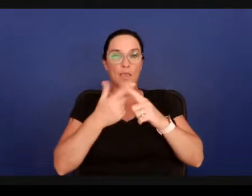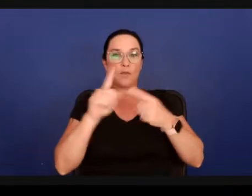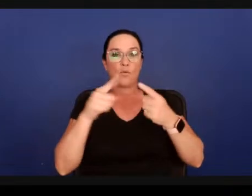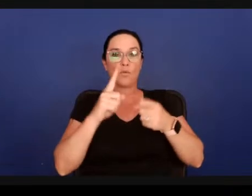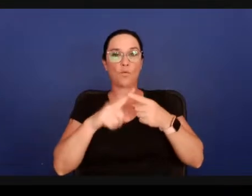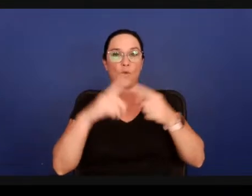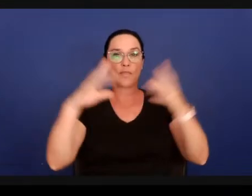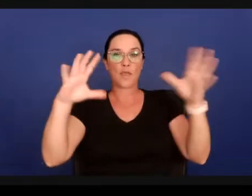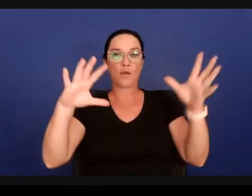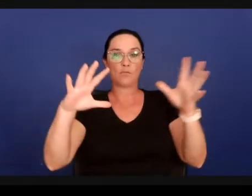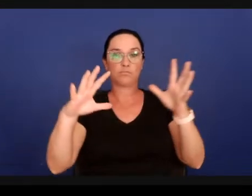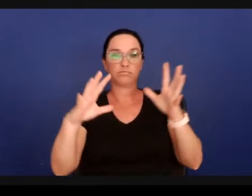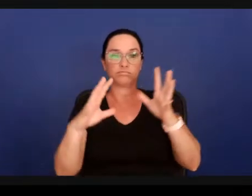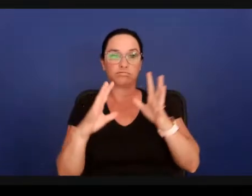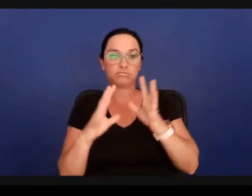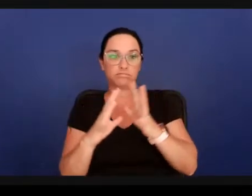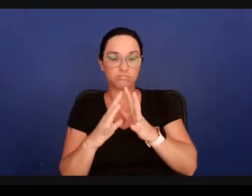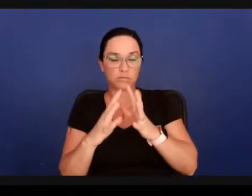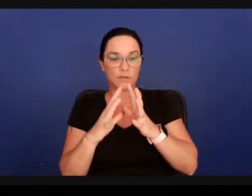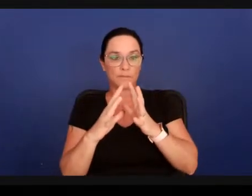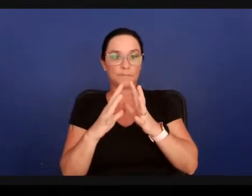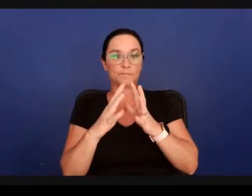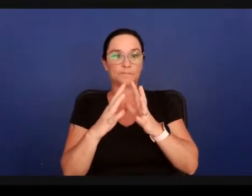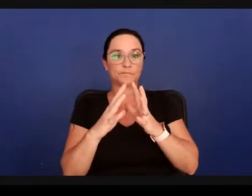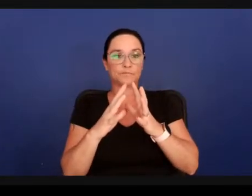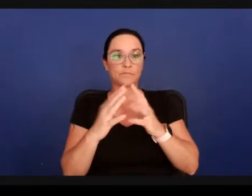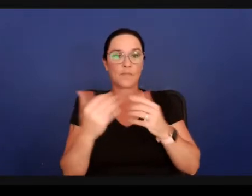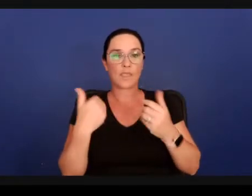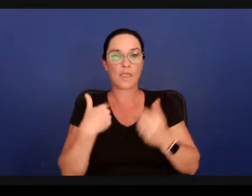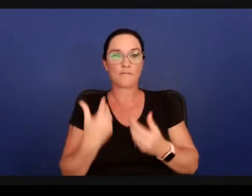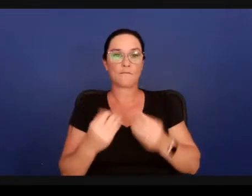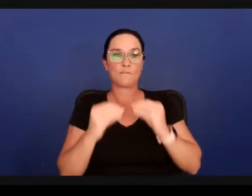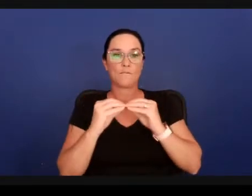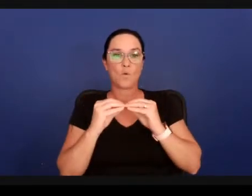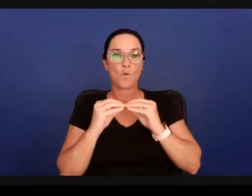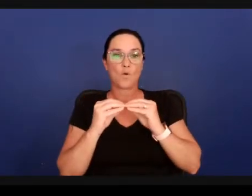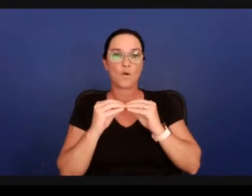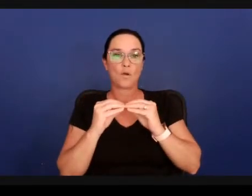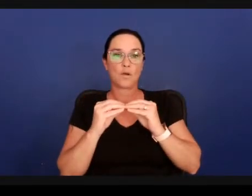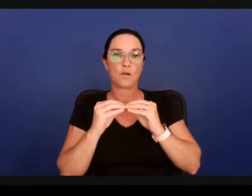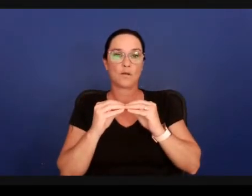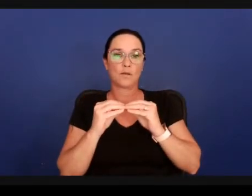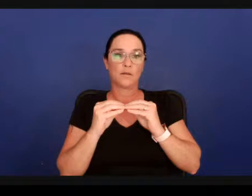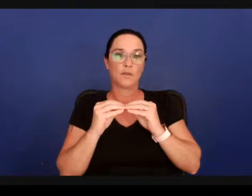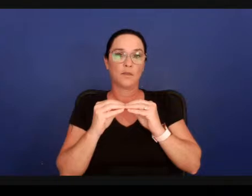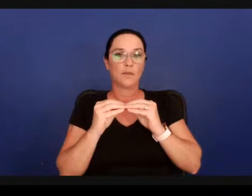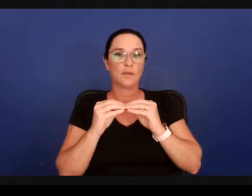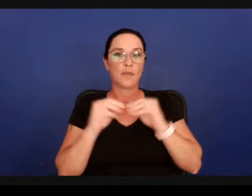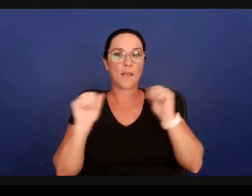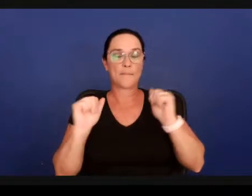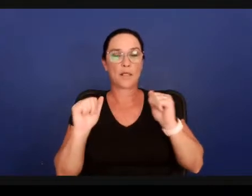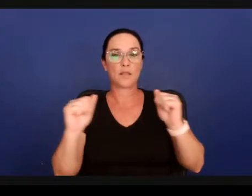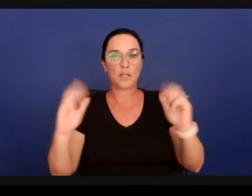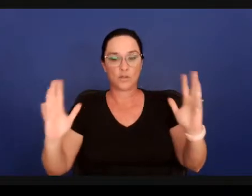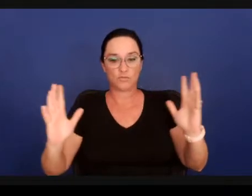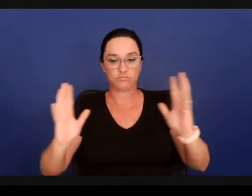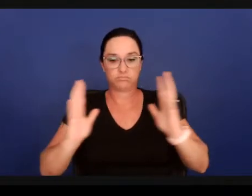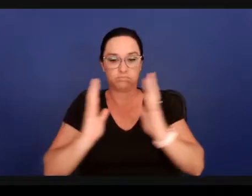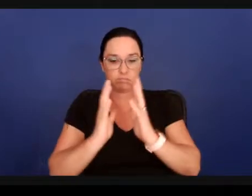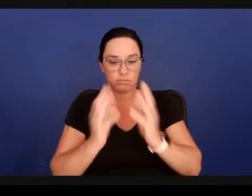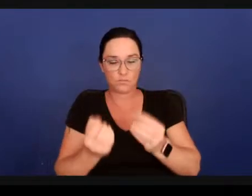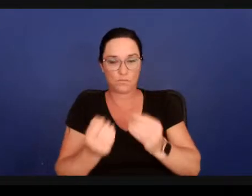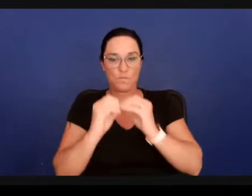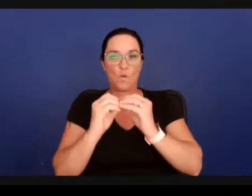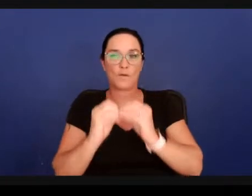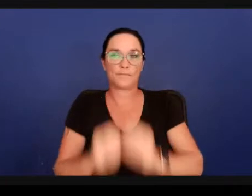and now it's getting refilled and pushed back together. It's got quite a lot of give still, if you look at these data plots in this